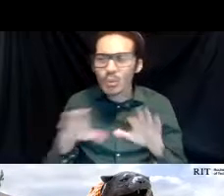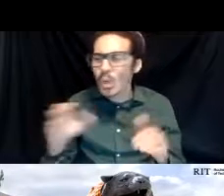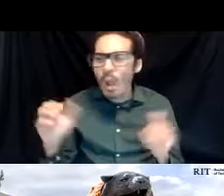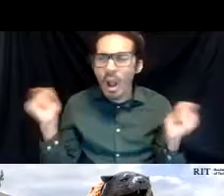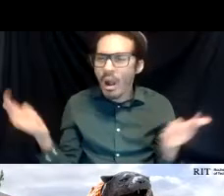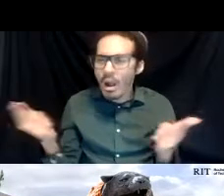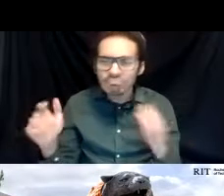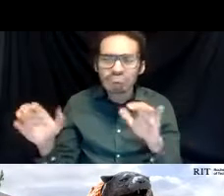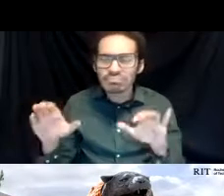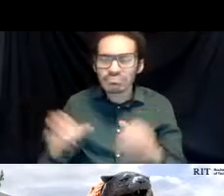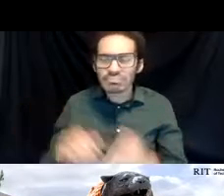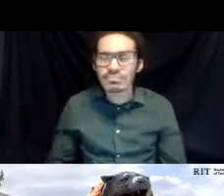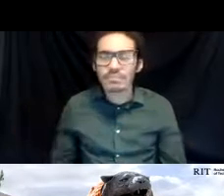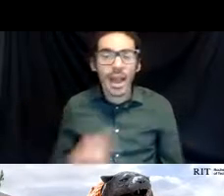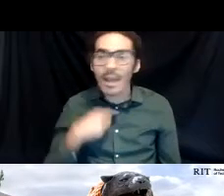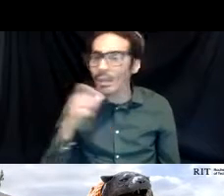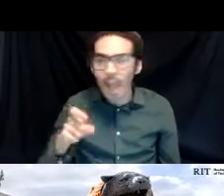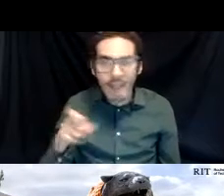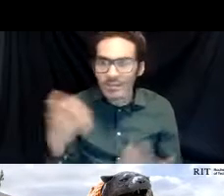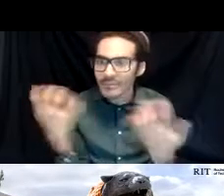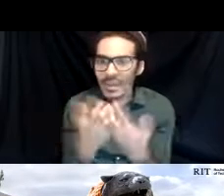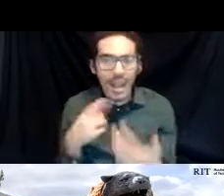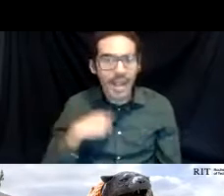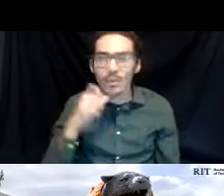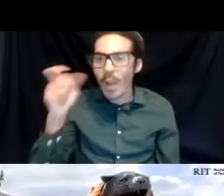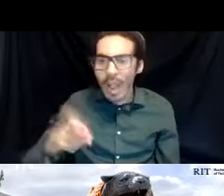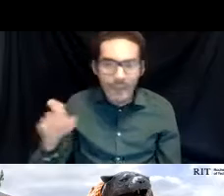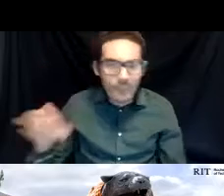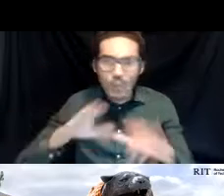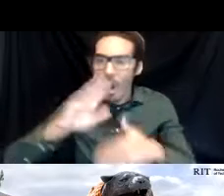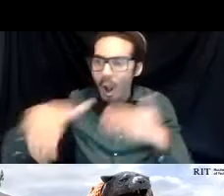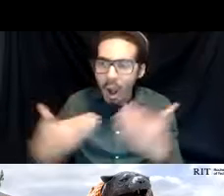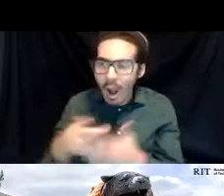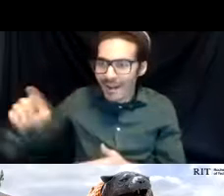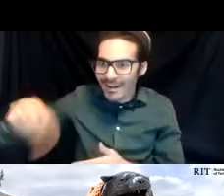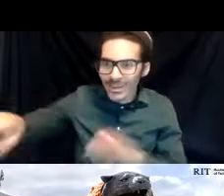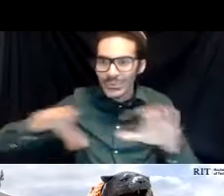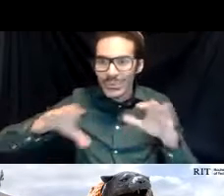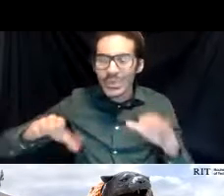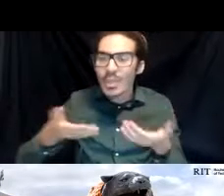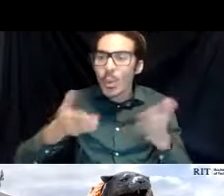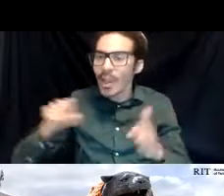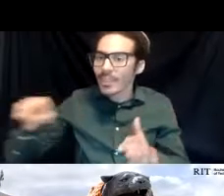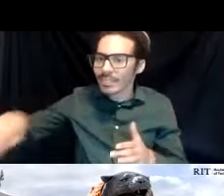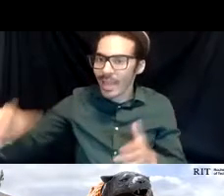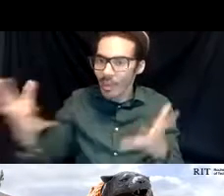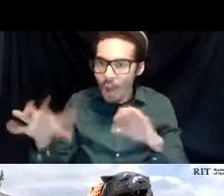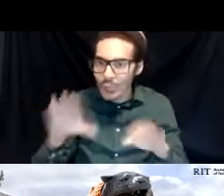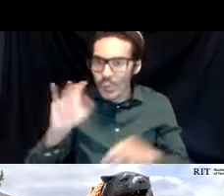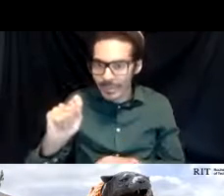is doing around me? I don't have to fit in. I don't have to do all the things they're doing in the way they want to do